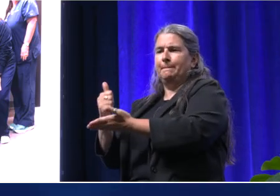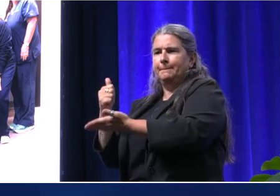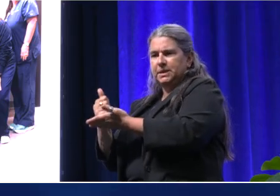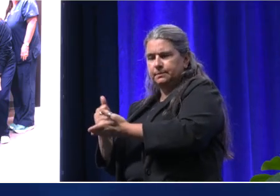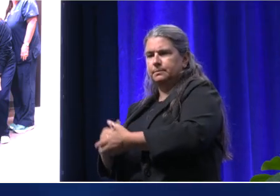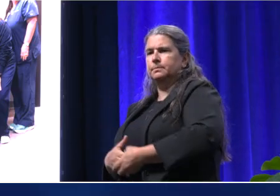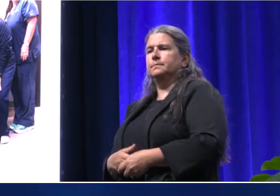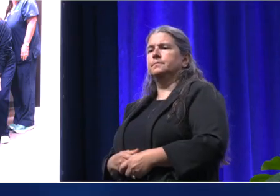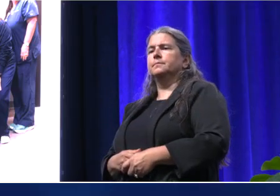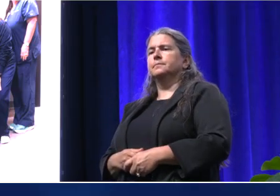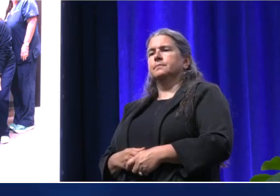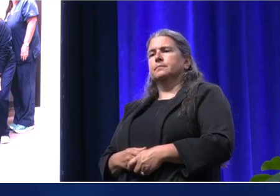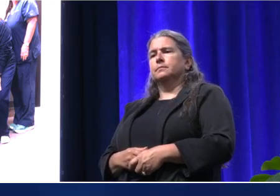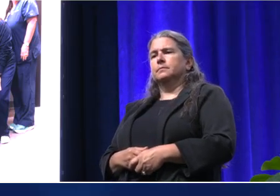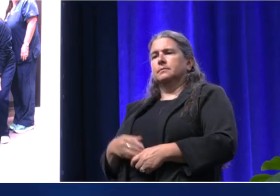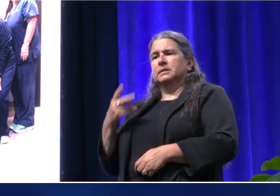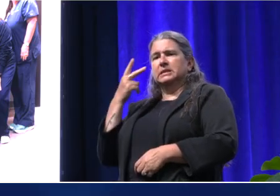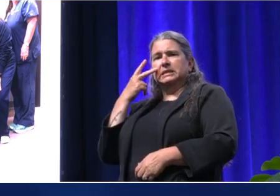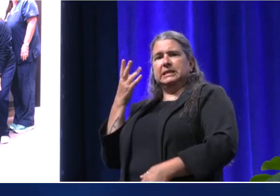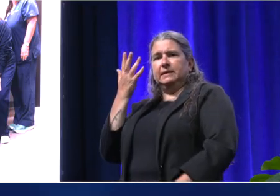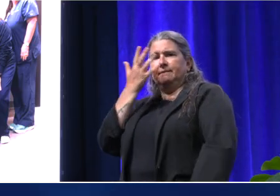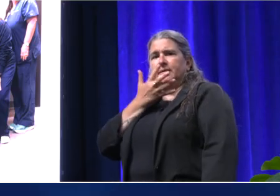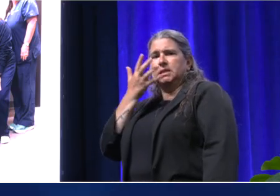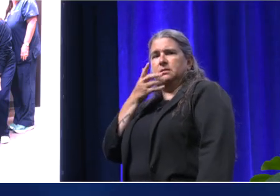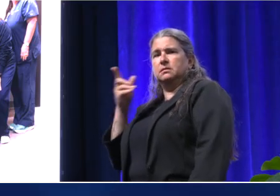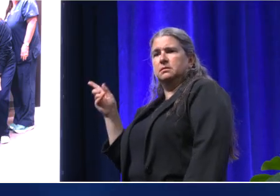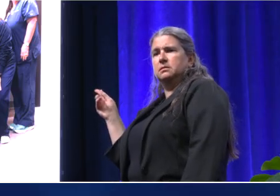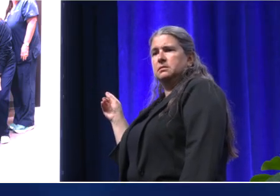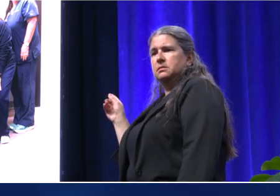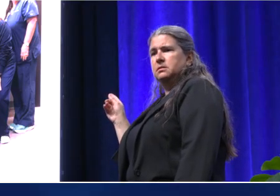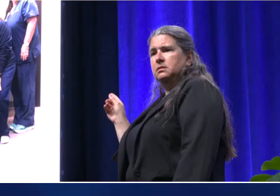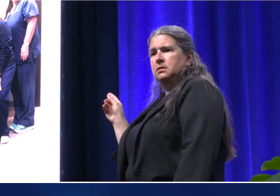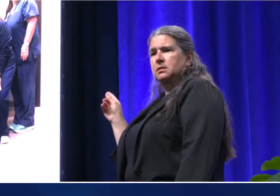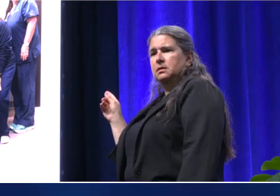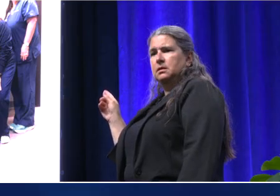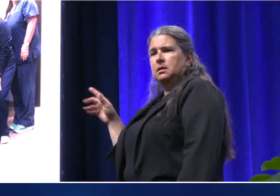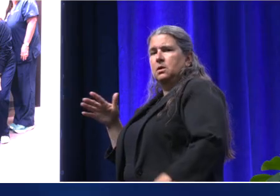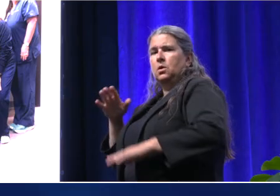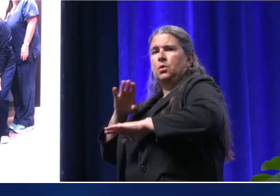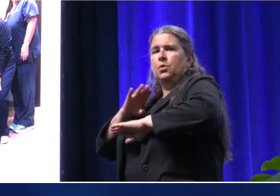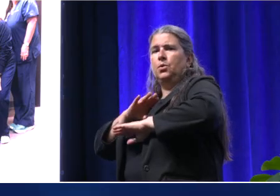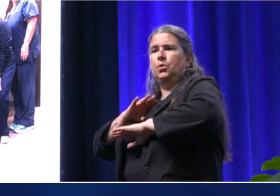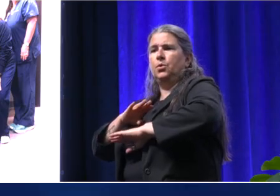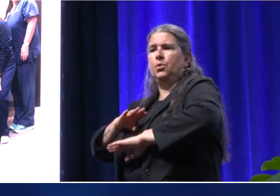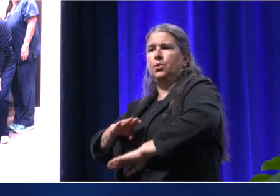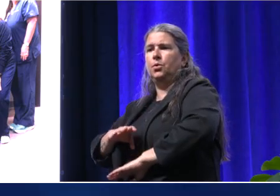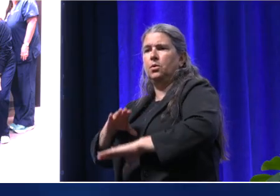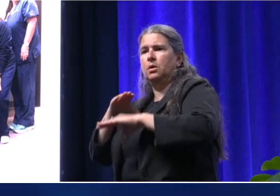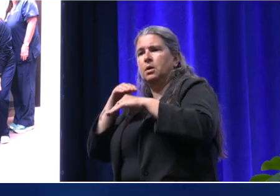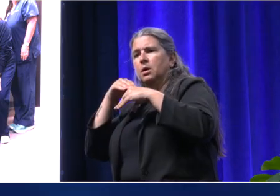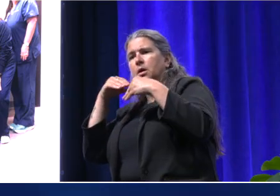at these faces, and what do we see? We see relief. We see yes, something is working.